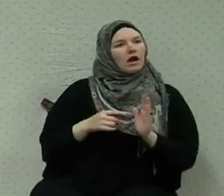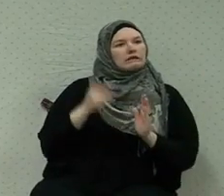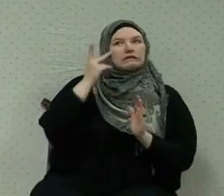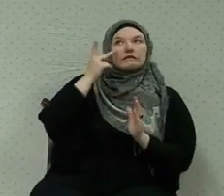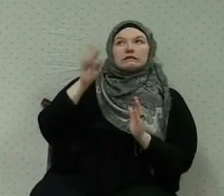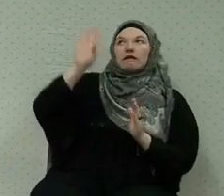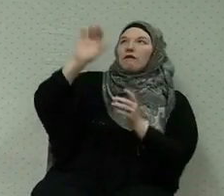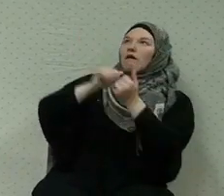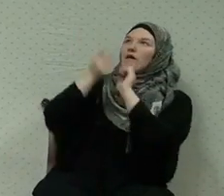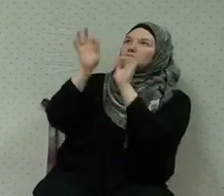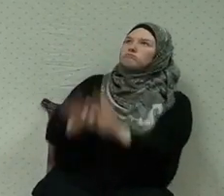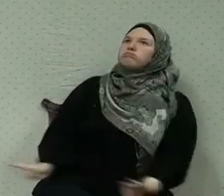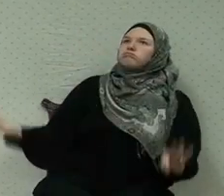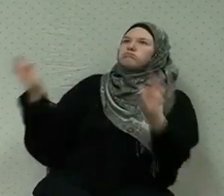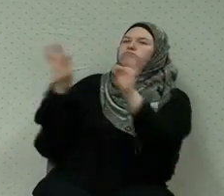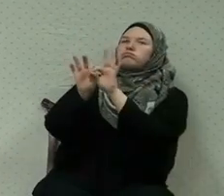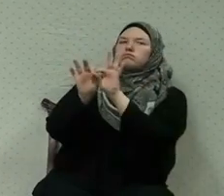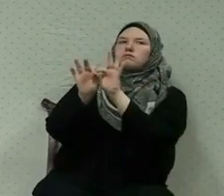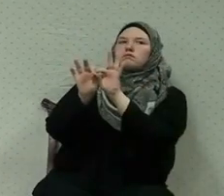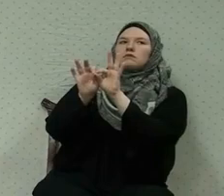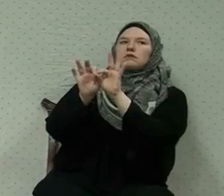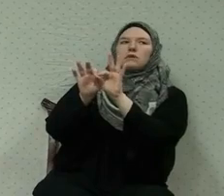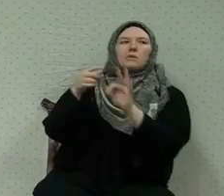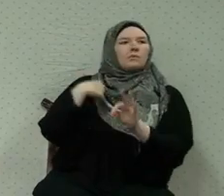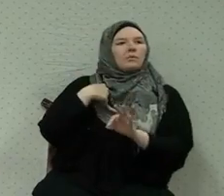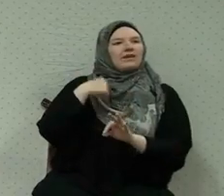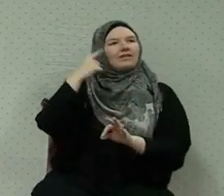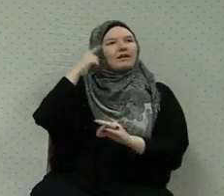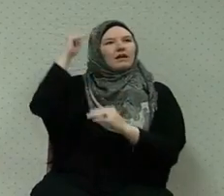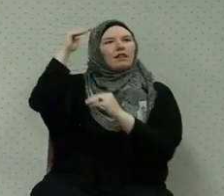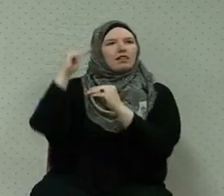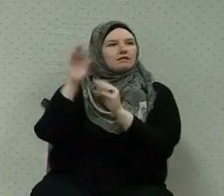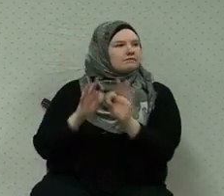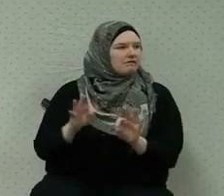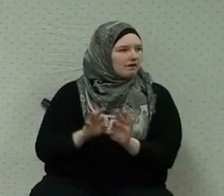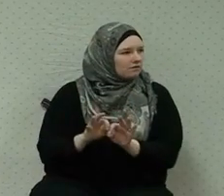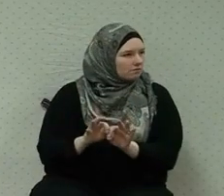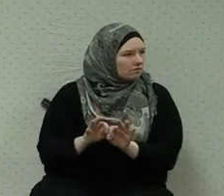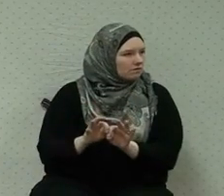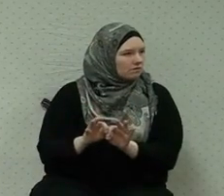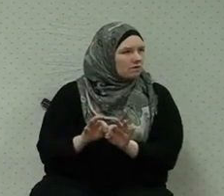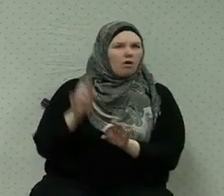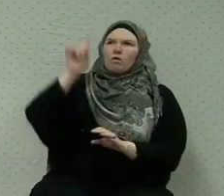importance shortchanges his real value. So Allah is